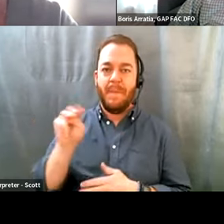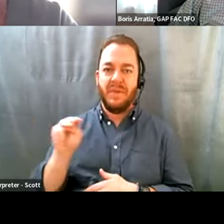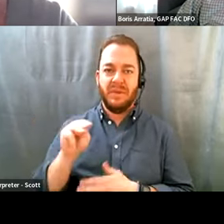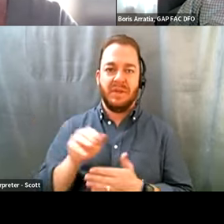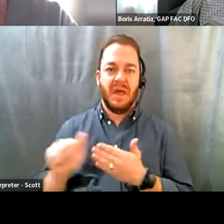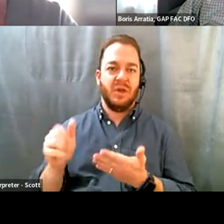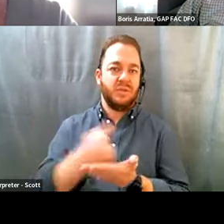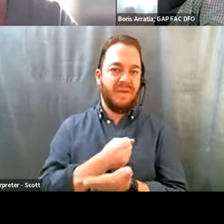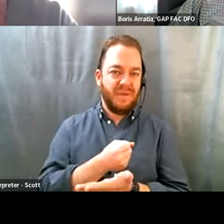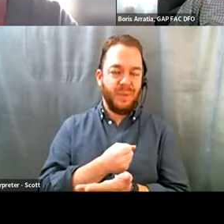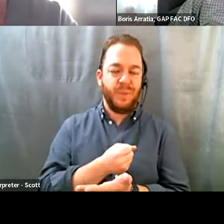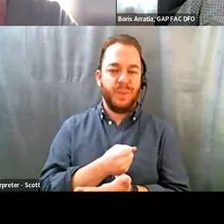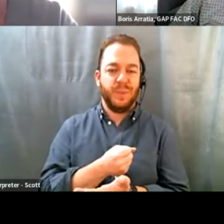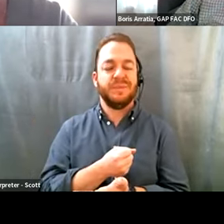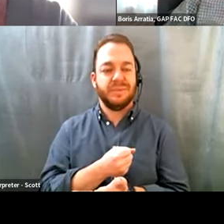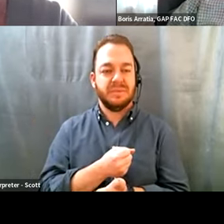revenue.